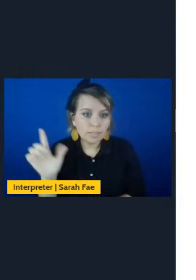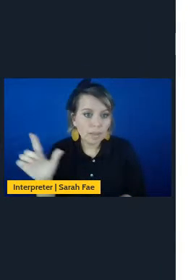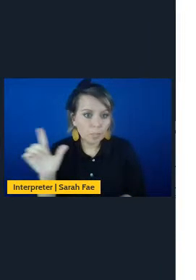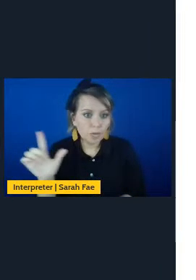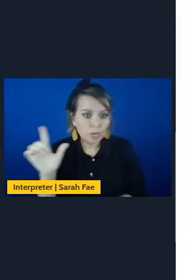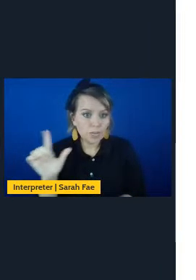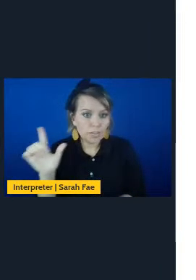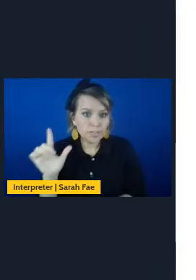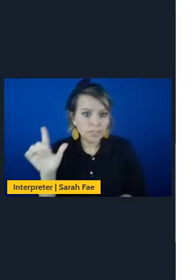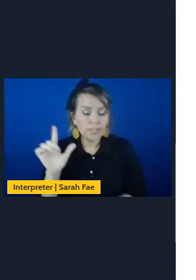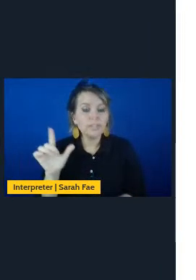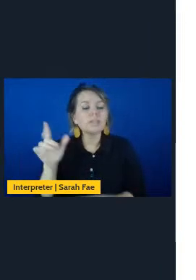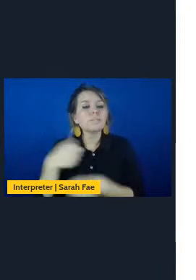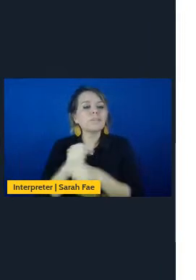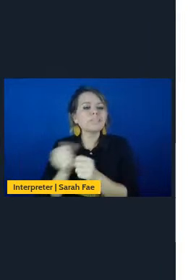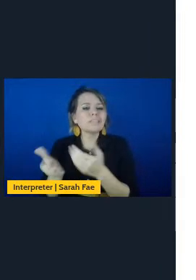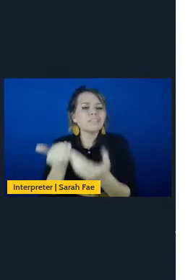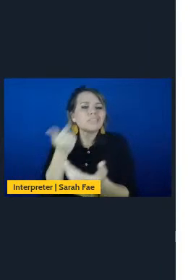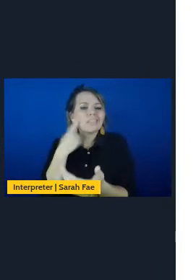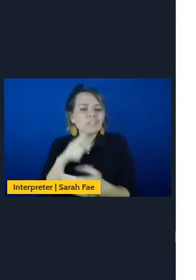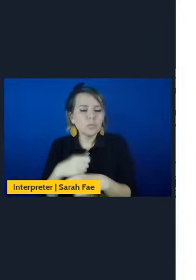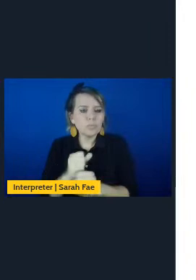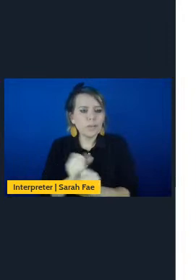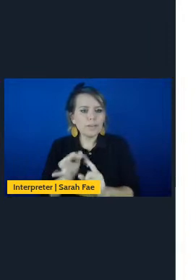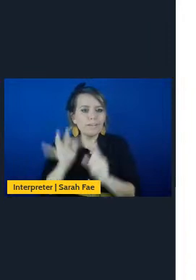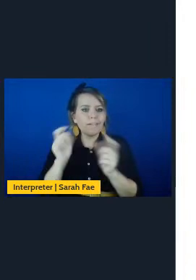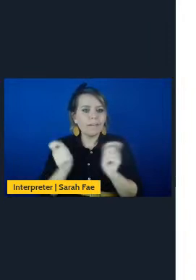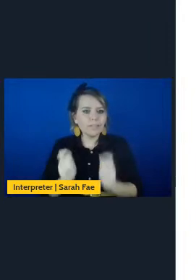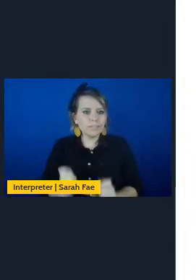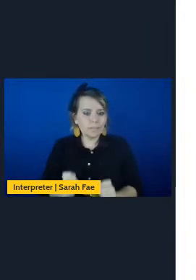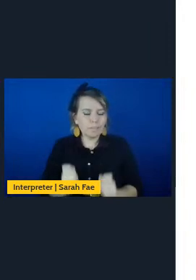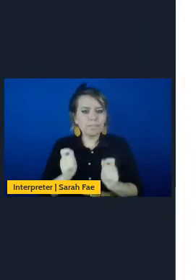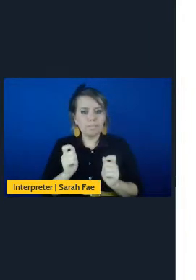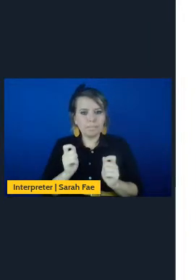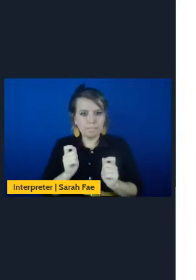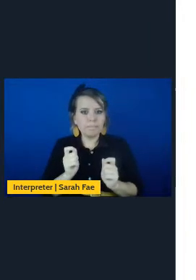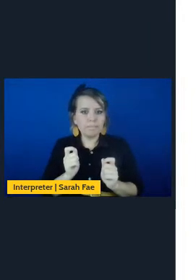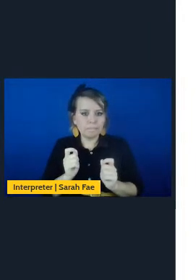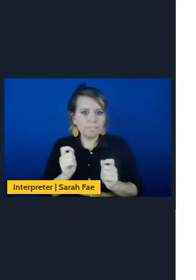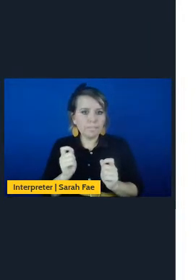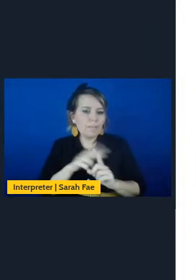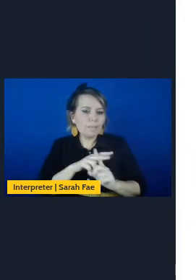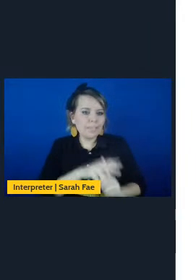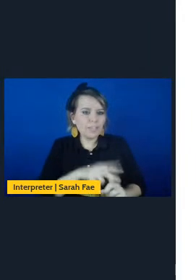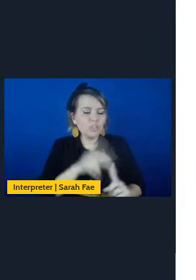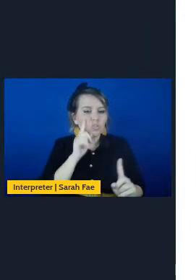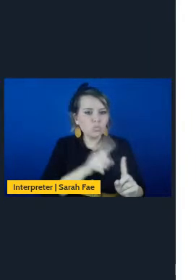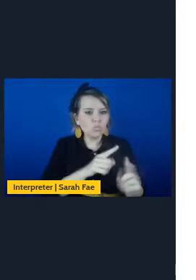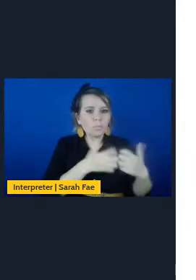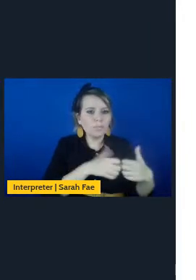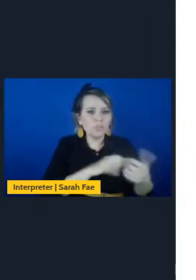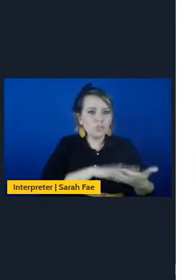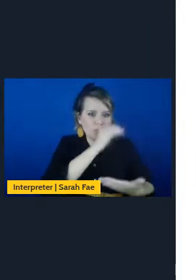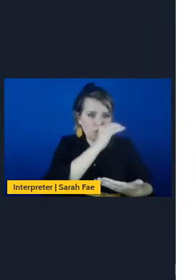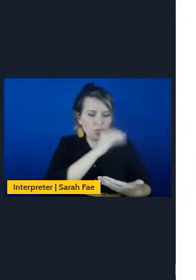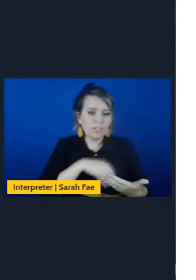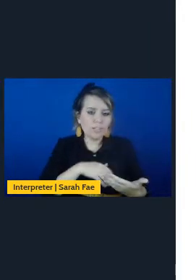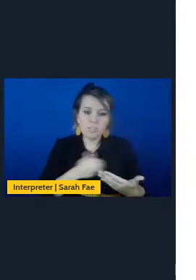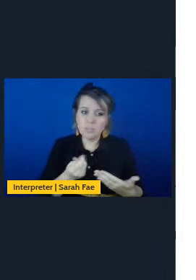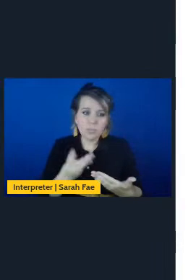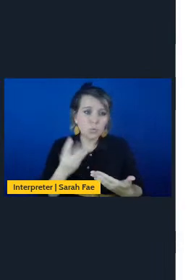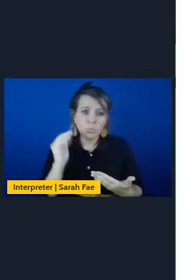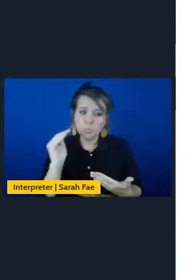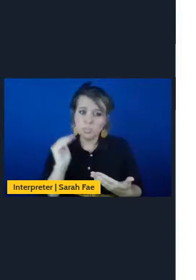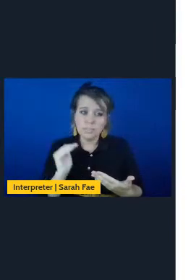to create custom applications for machine learning and data science. And it's honestly few steps, very quick to